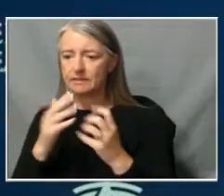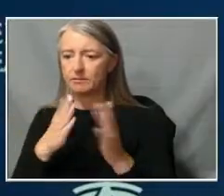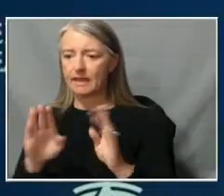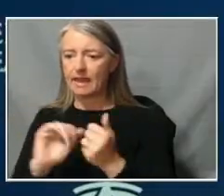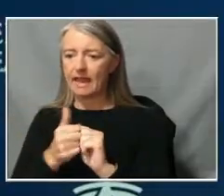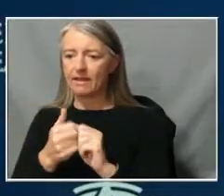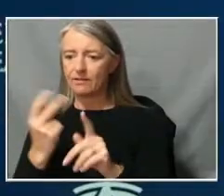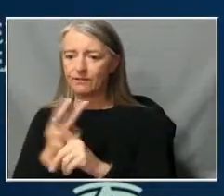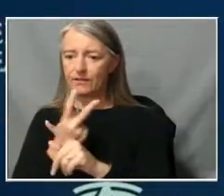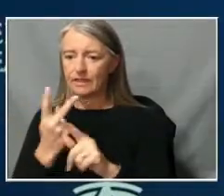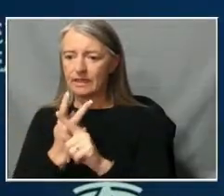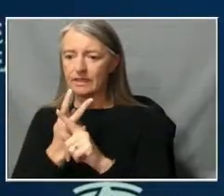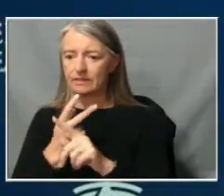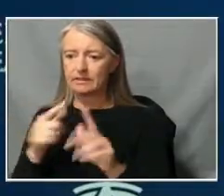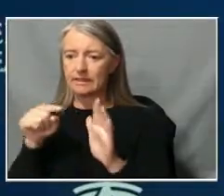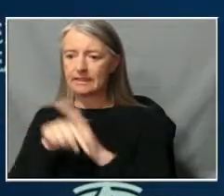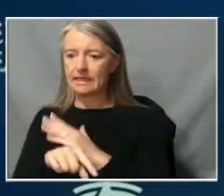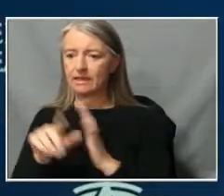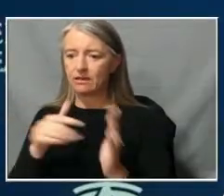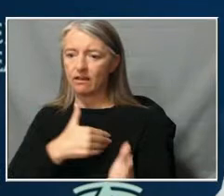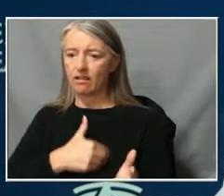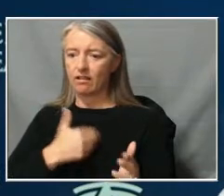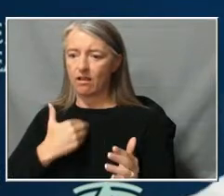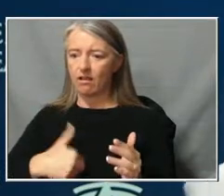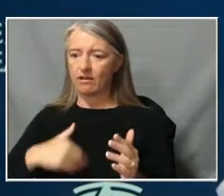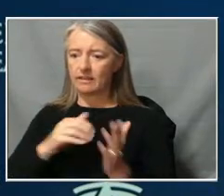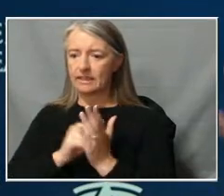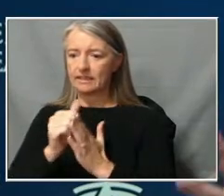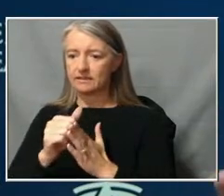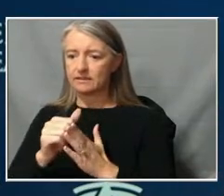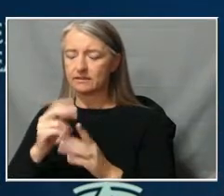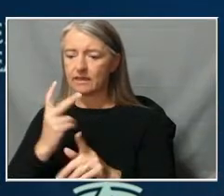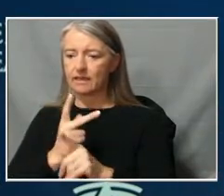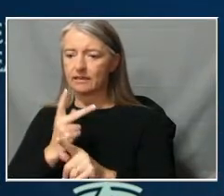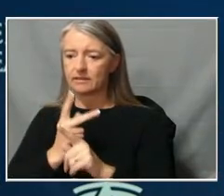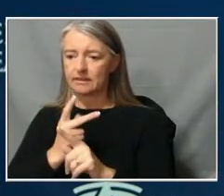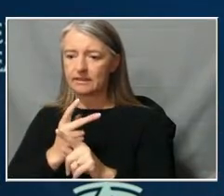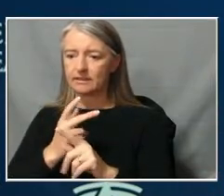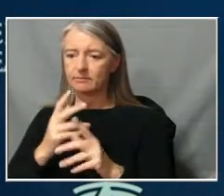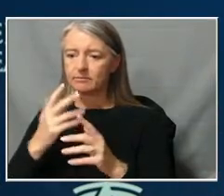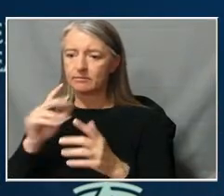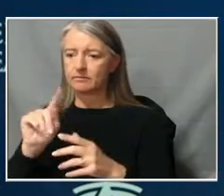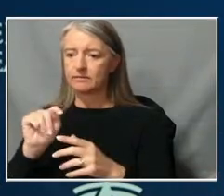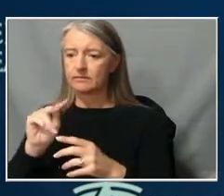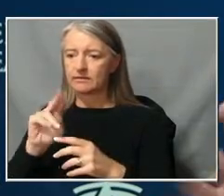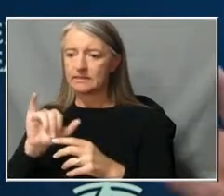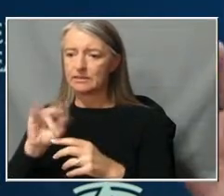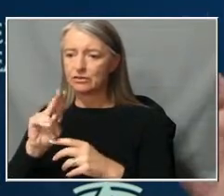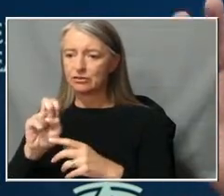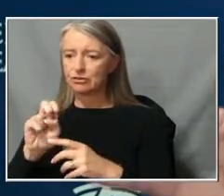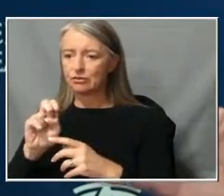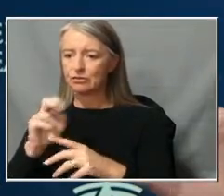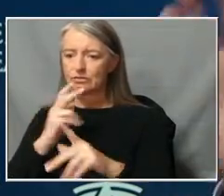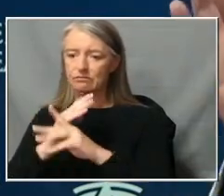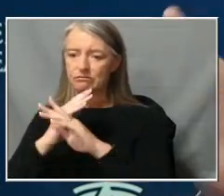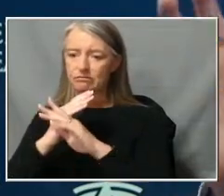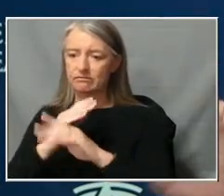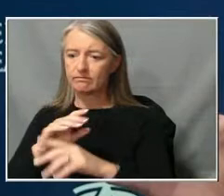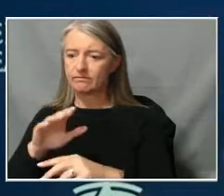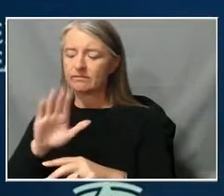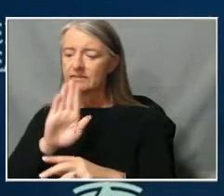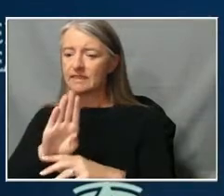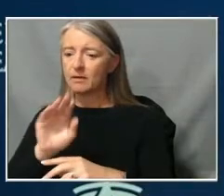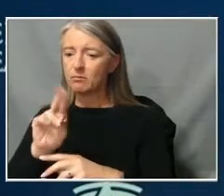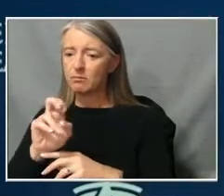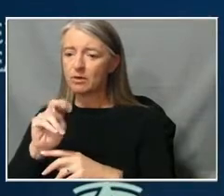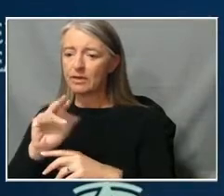can kill the lung cancer and spare the lung and spare the rest of the lung tissue. And Bernie had the highest score, the best